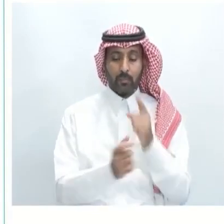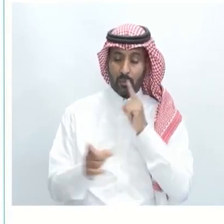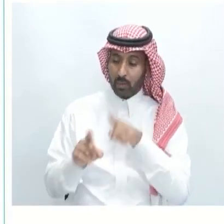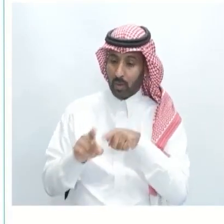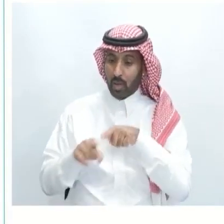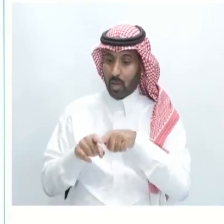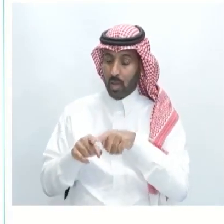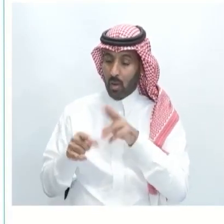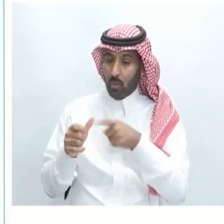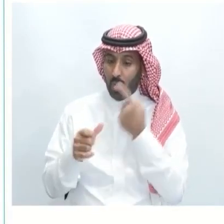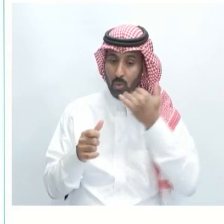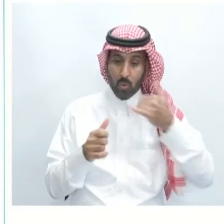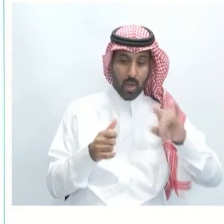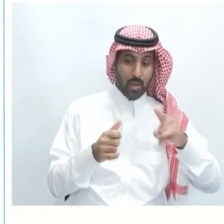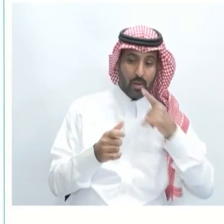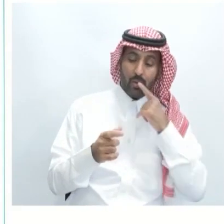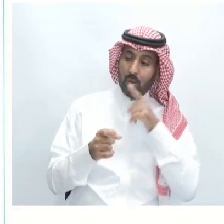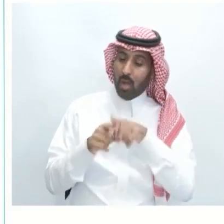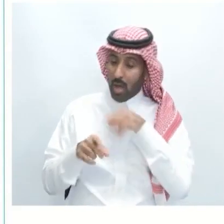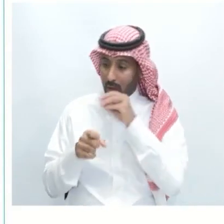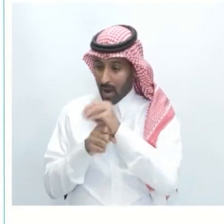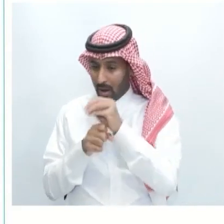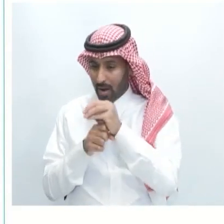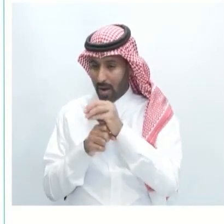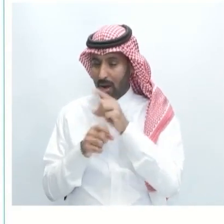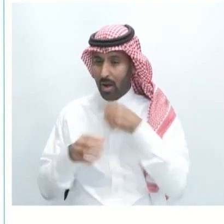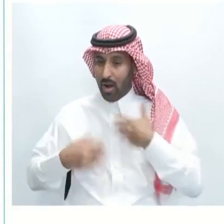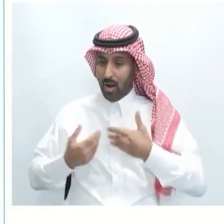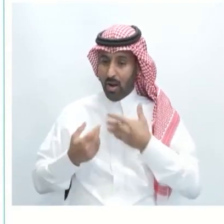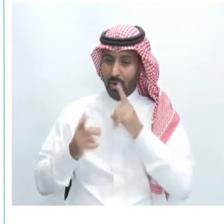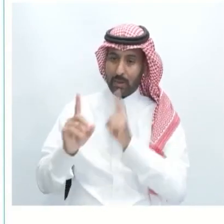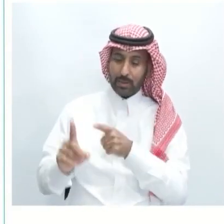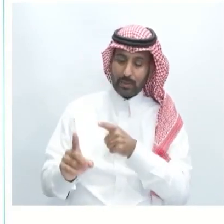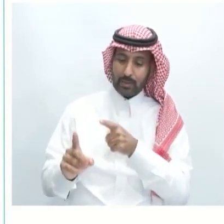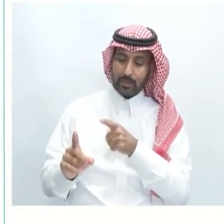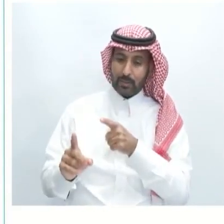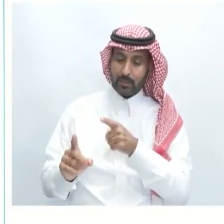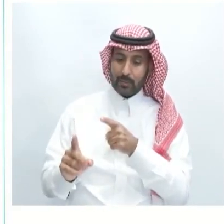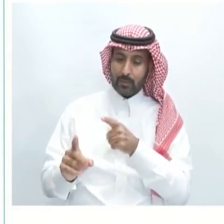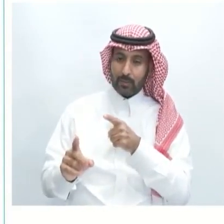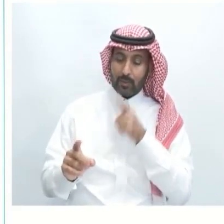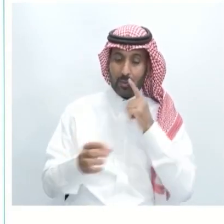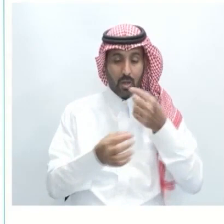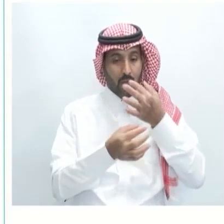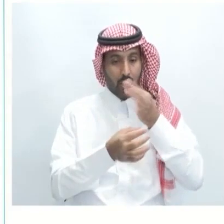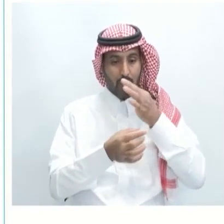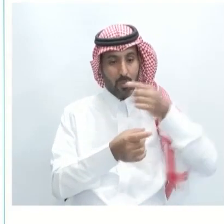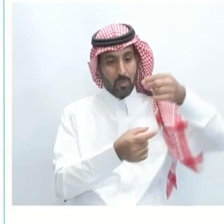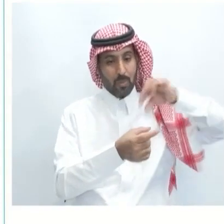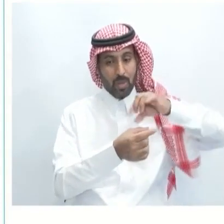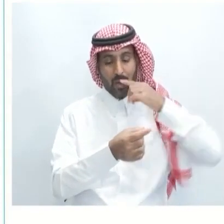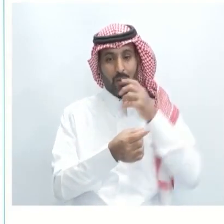yes, one way to trick someone is to put salt in the sugar bowl is to put a frog in their